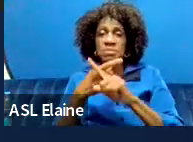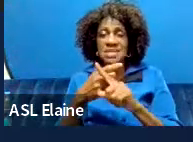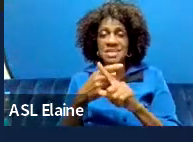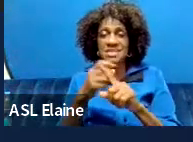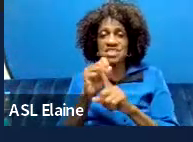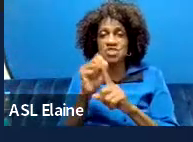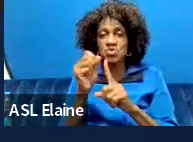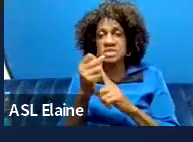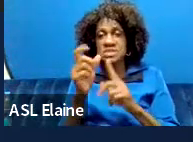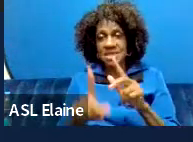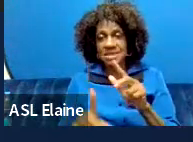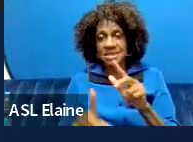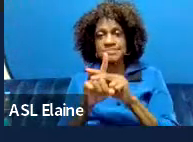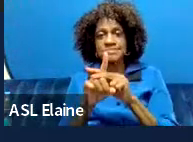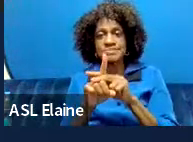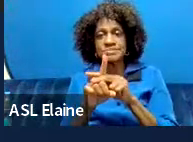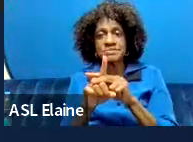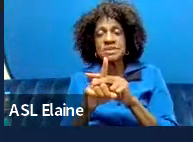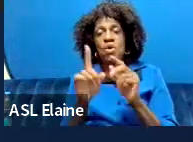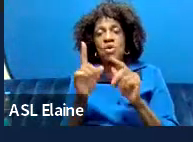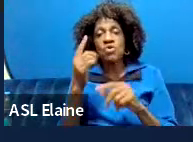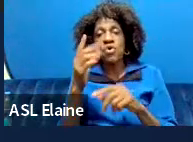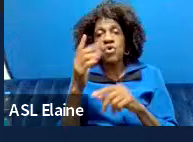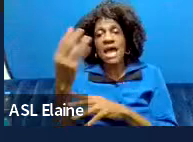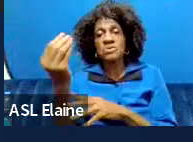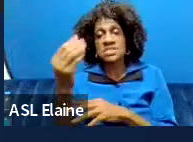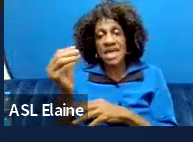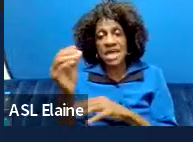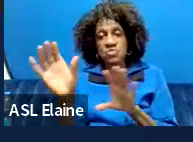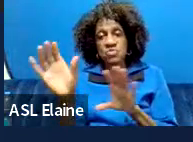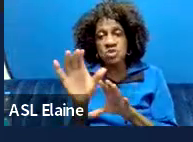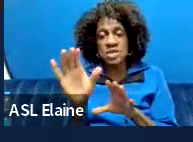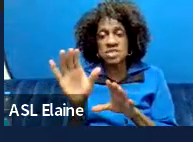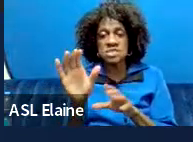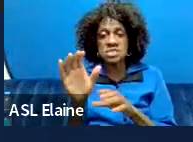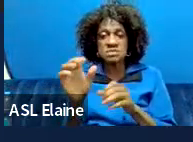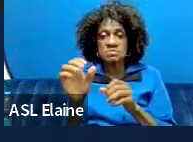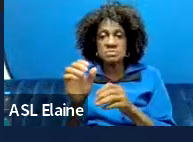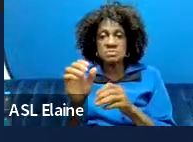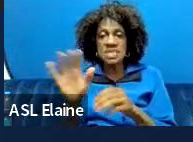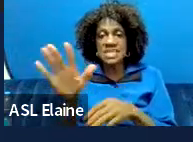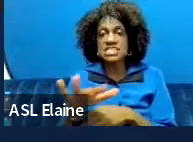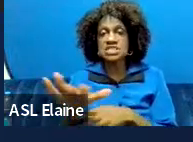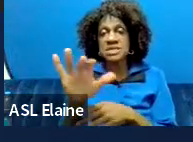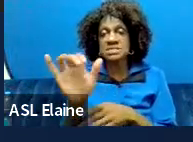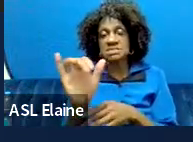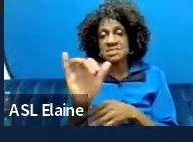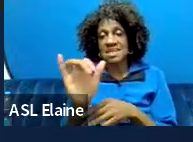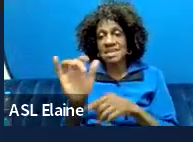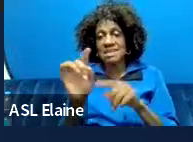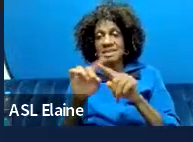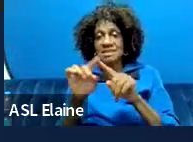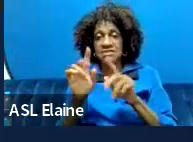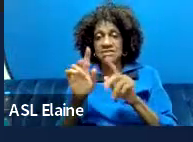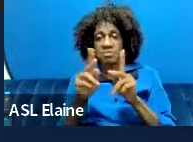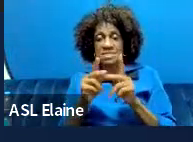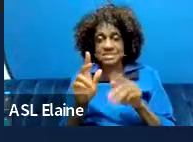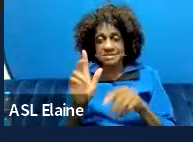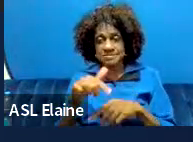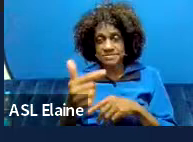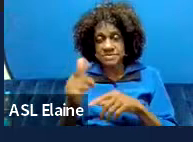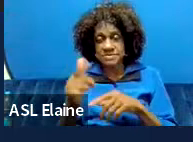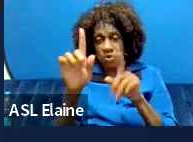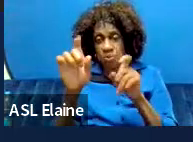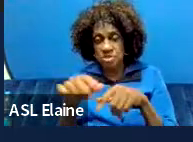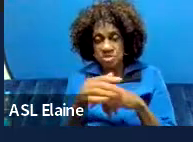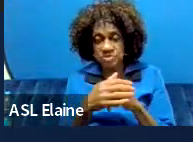arise moving to outdoor recreation spaces and facilities. So next question, I'm